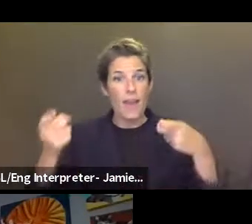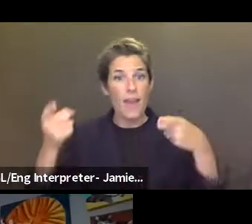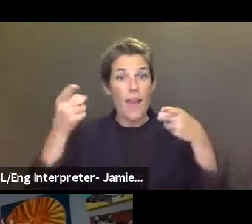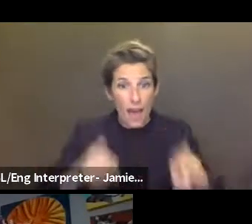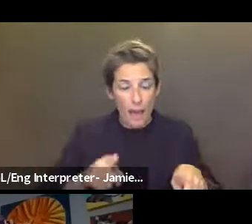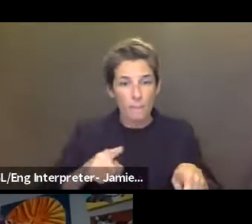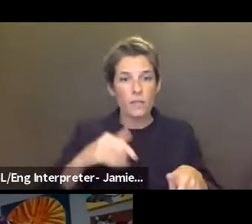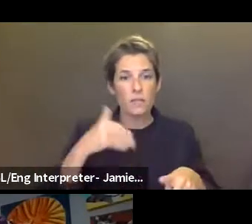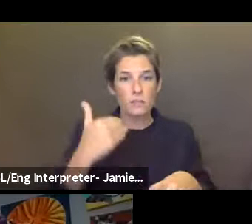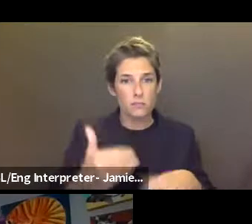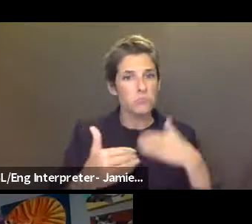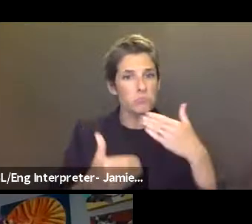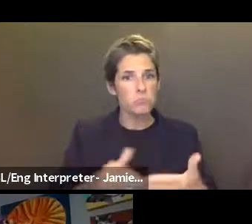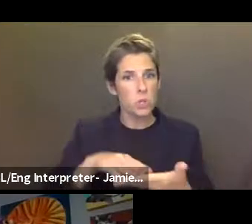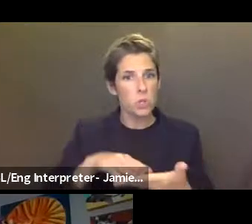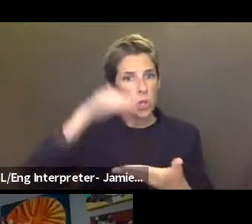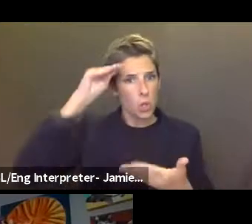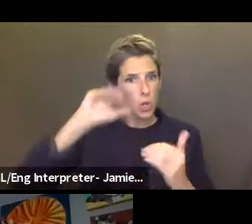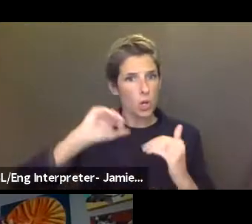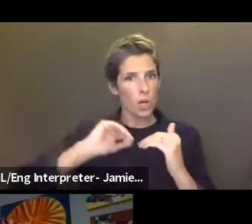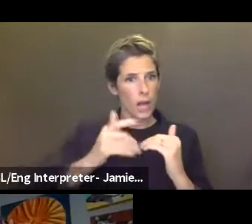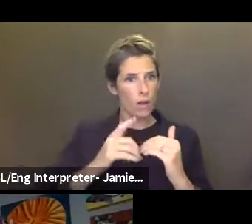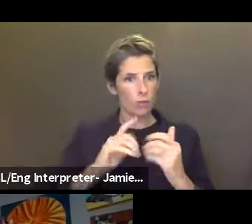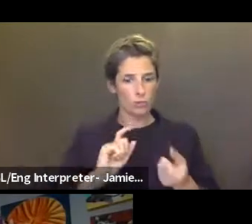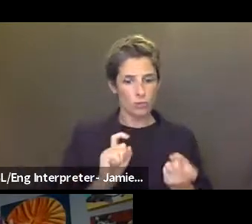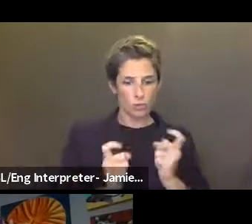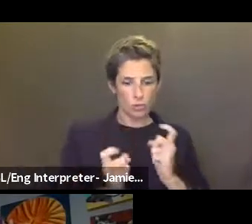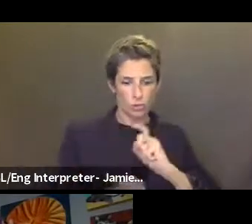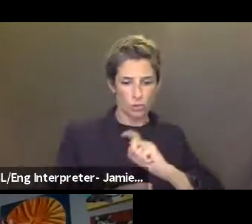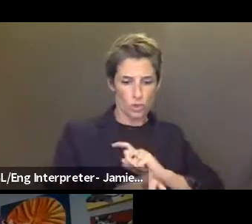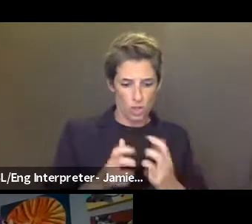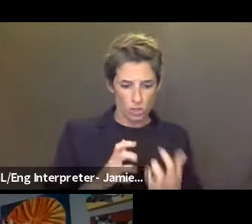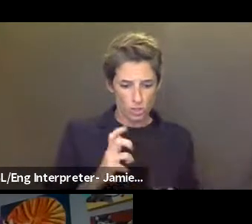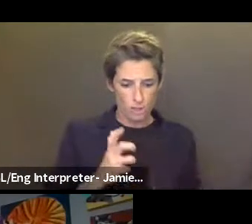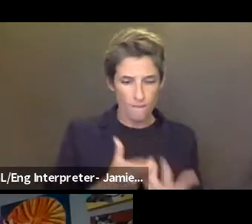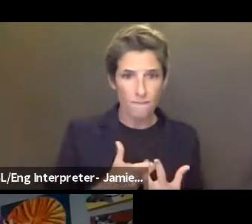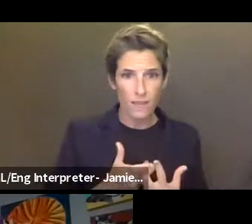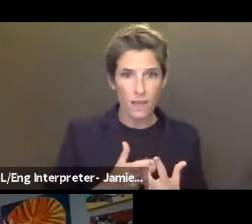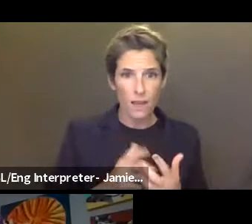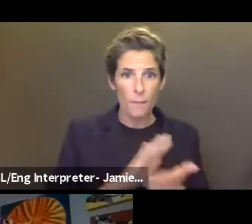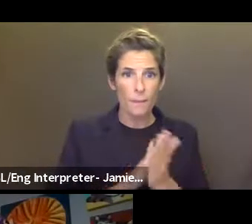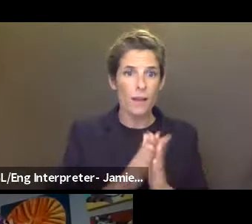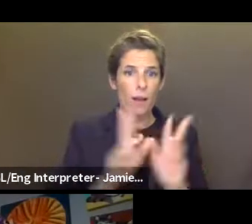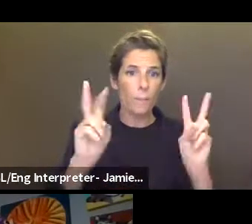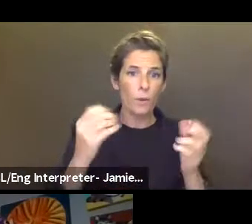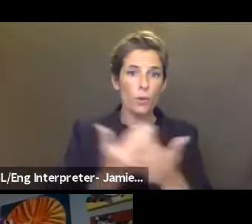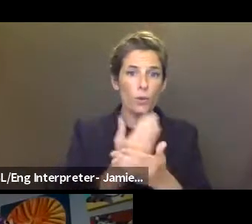your new body mind, the new normal, then of course that sense of being broken